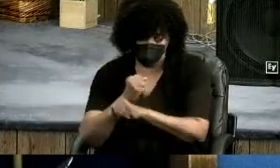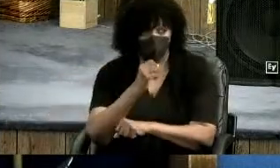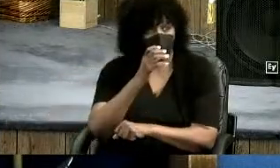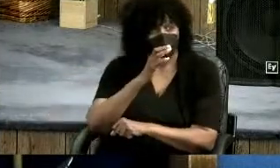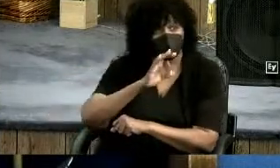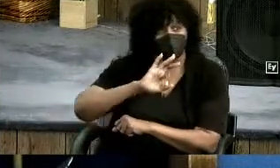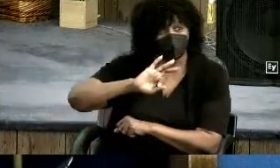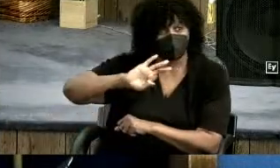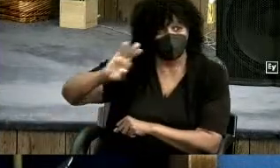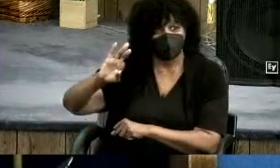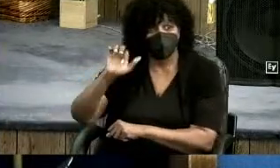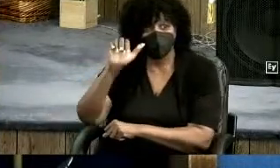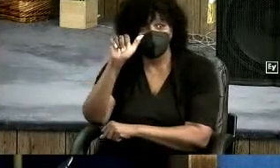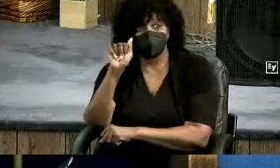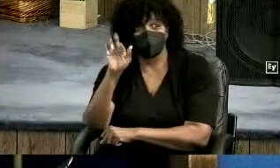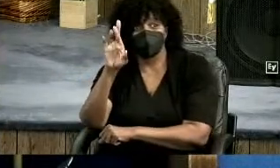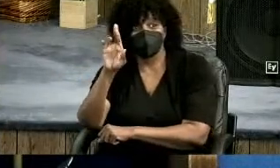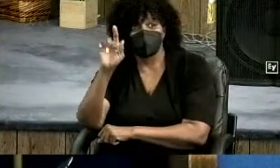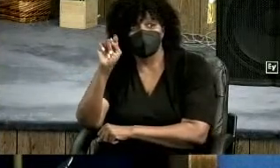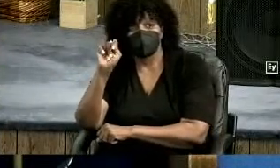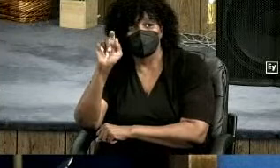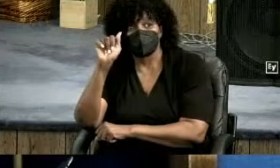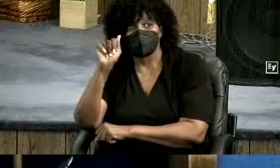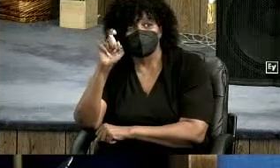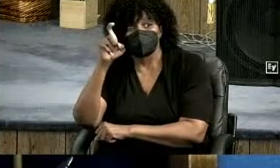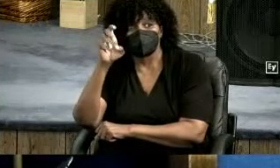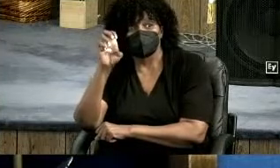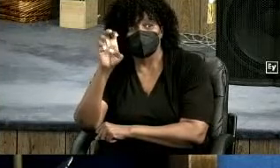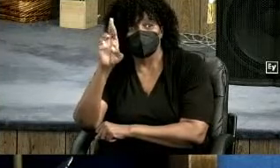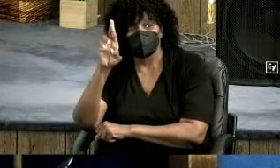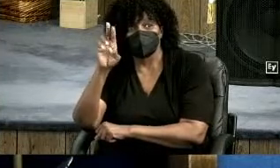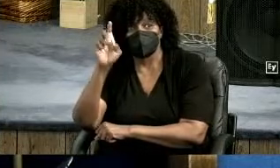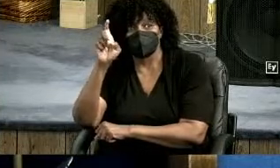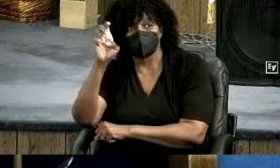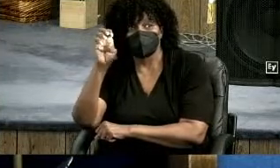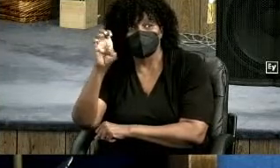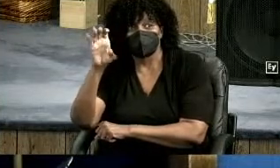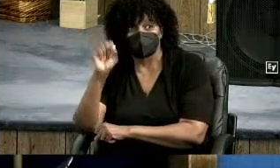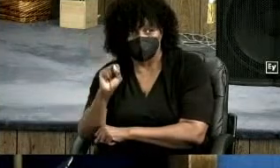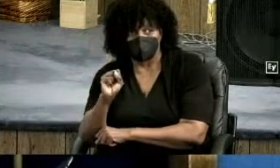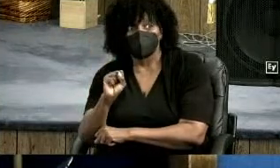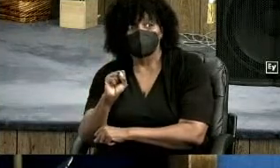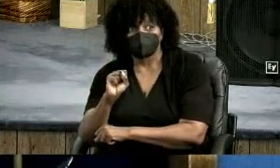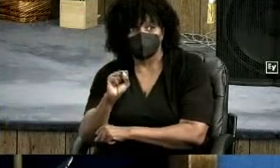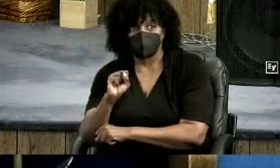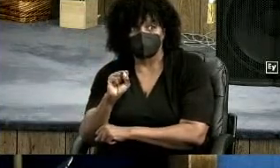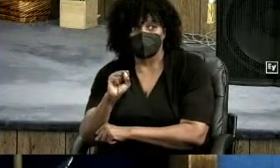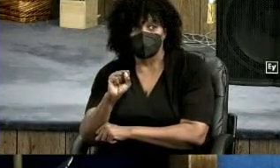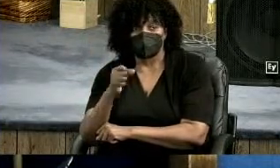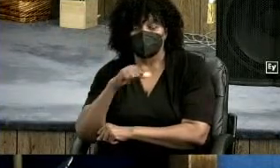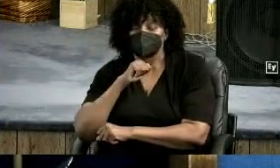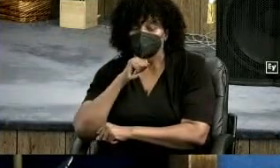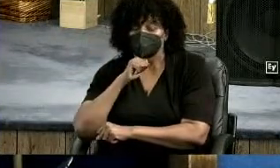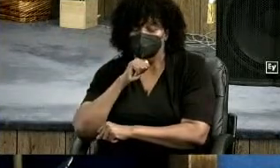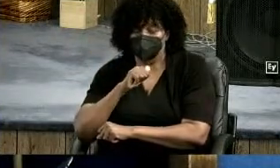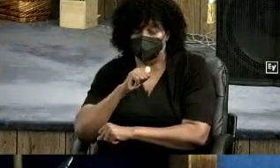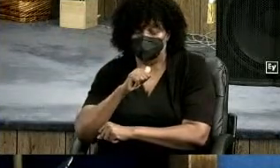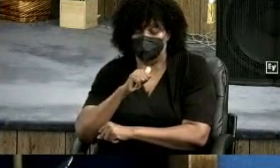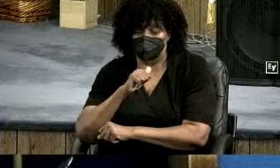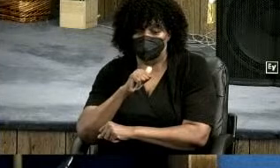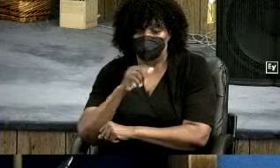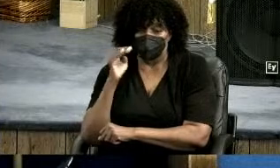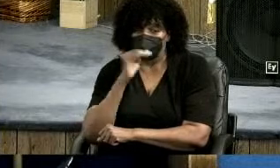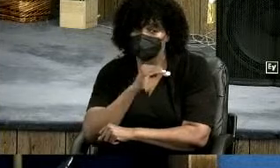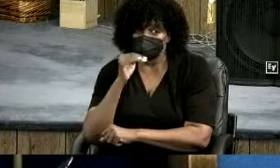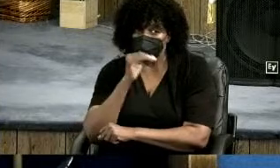Artaxerxes. Either it was or it wasn't. You see, this is what gives me confidence in the word of God, because it don't play around. It tell you exactly